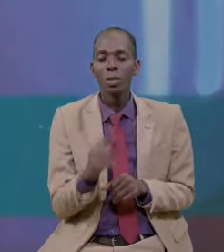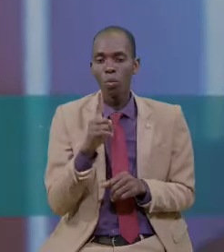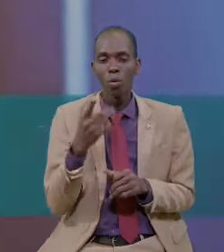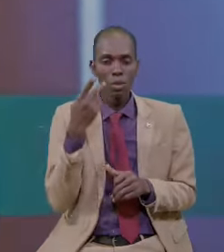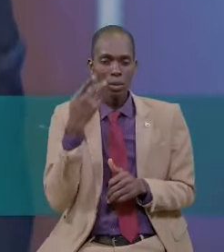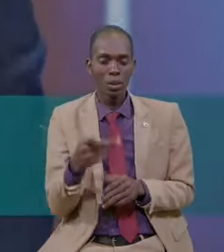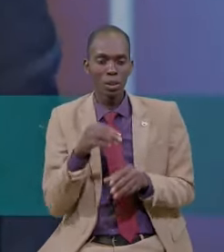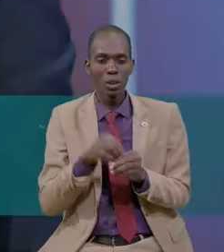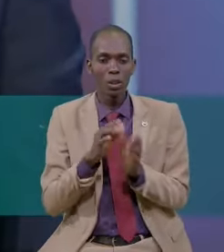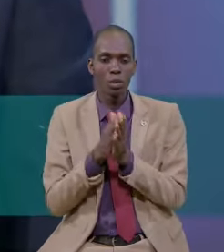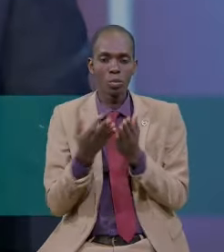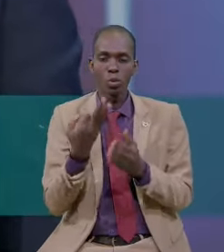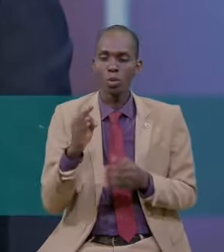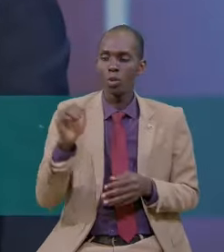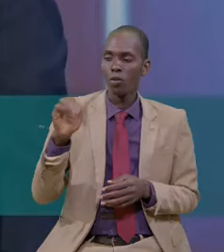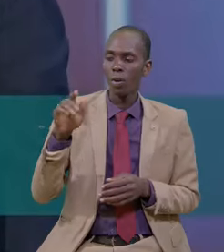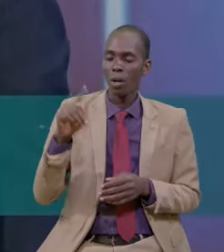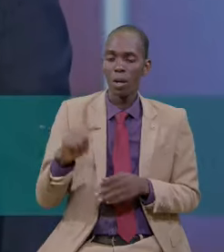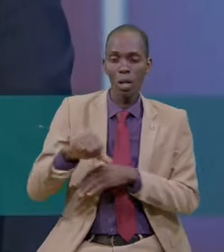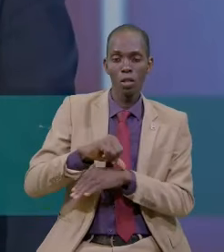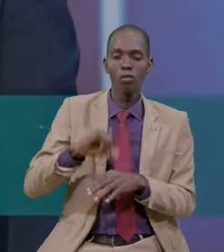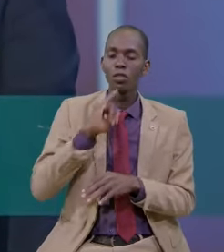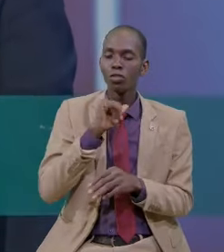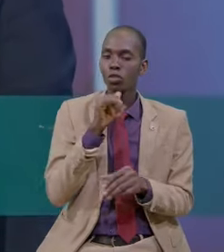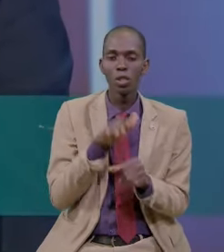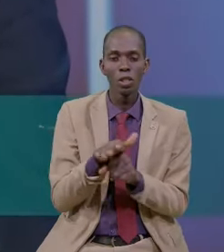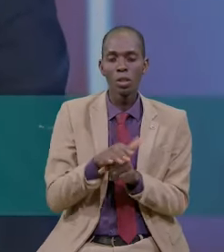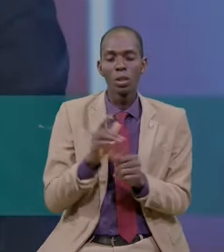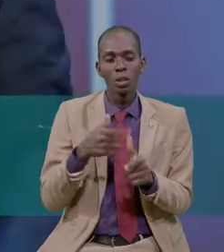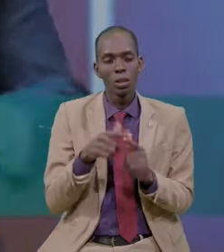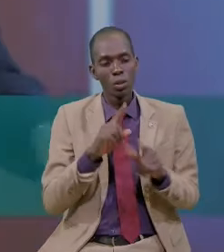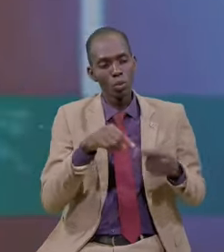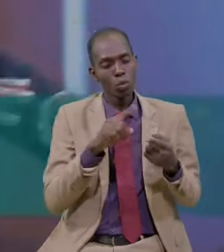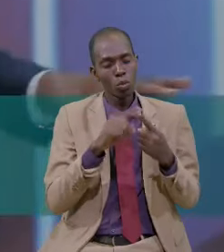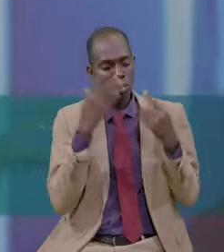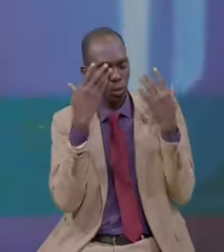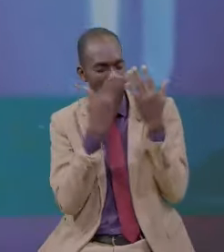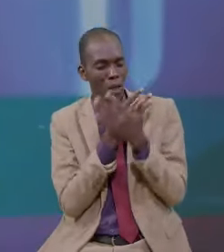them. And they go to, you know, the dark behind the curtain, and then